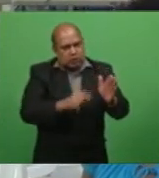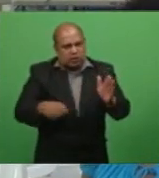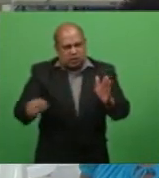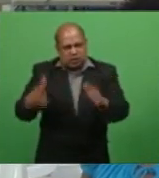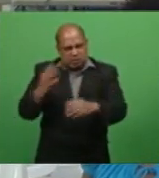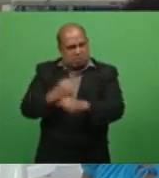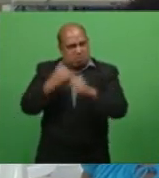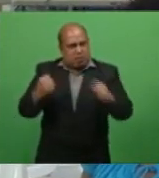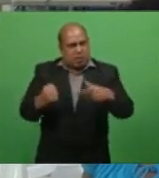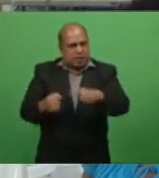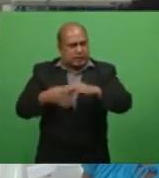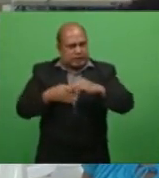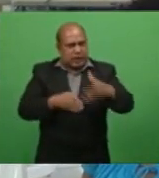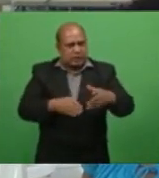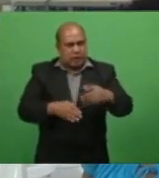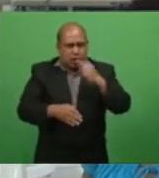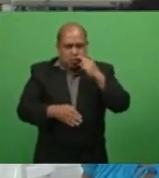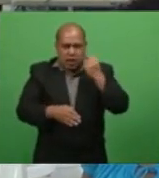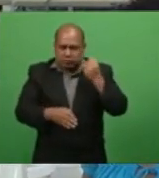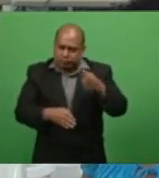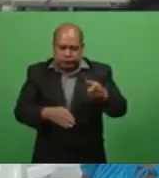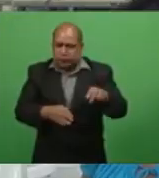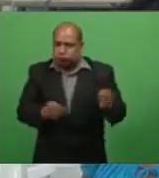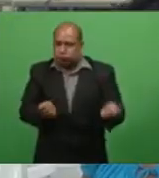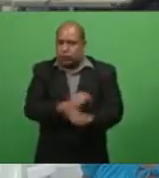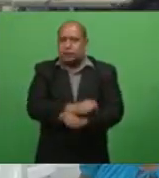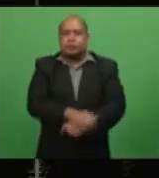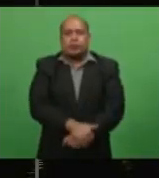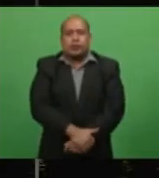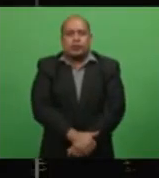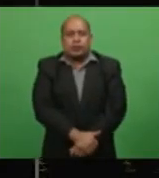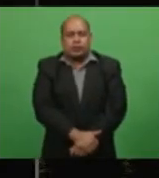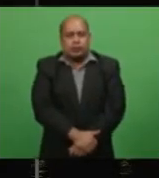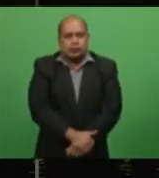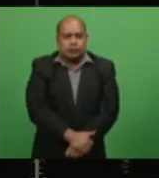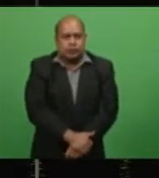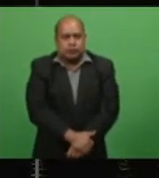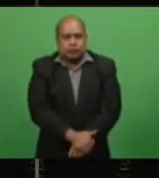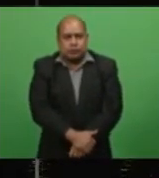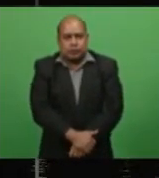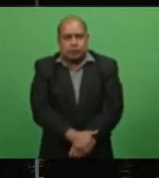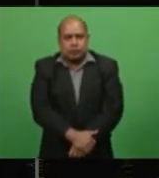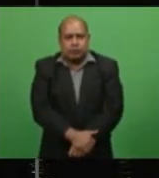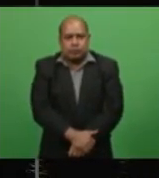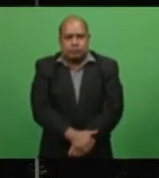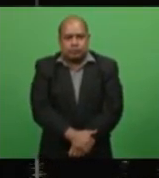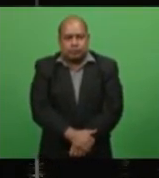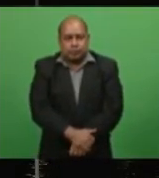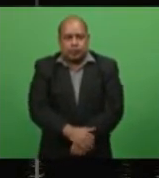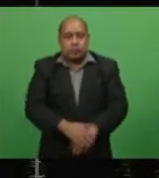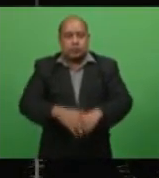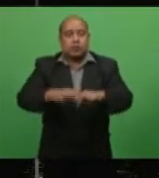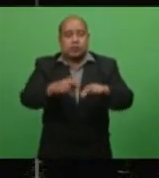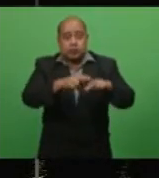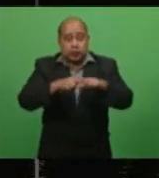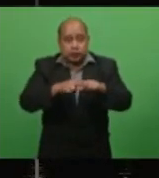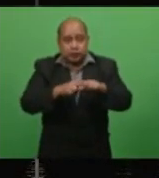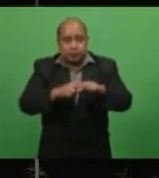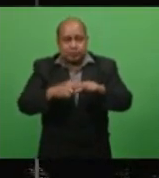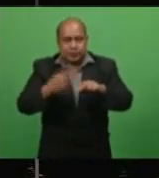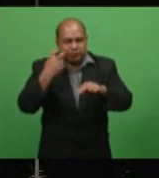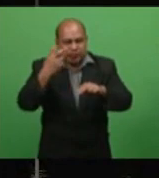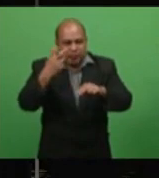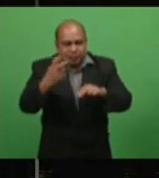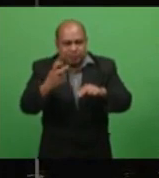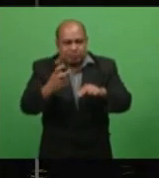have changed. Koroi Tandulala, FBC News. With the Fijian tourism industry now at a standstill